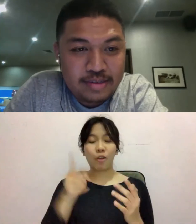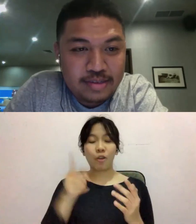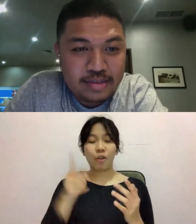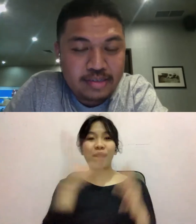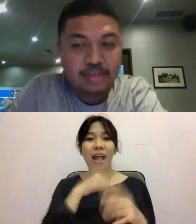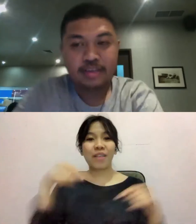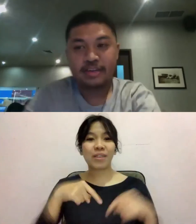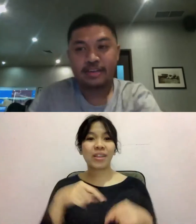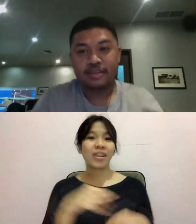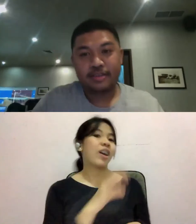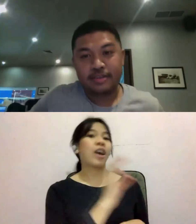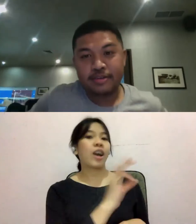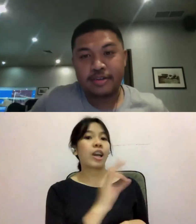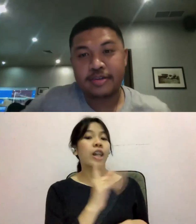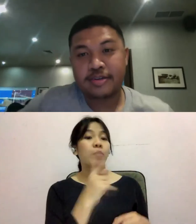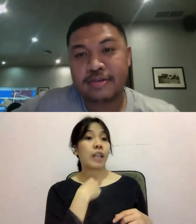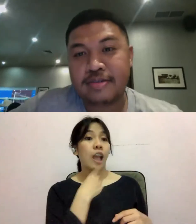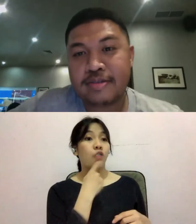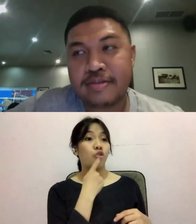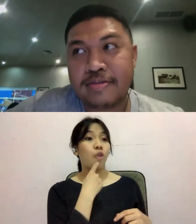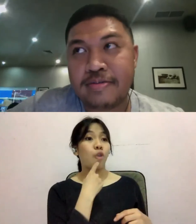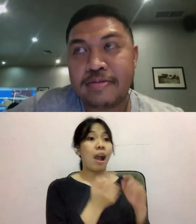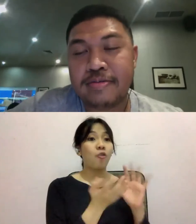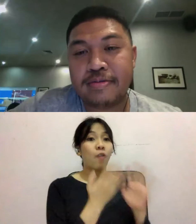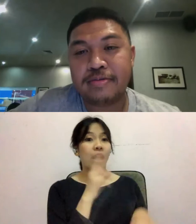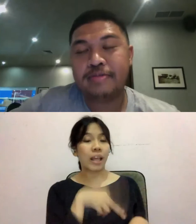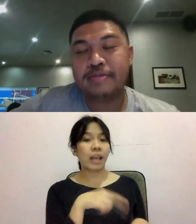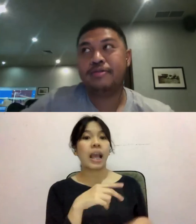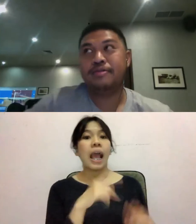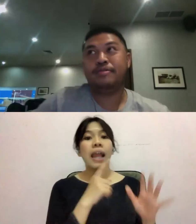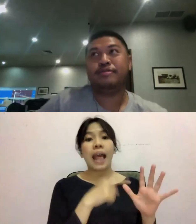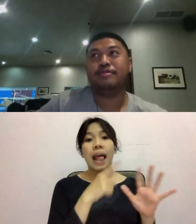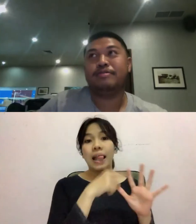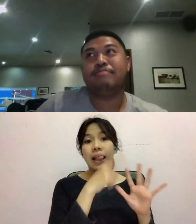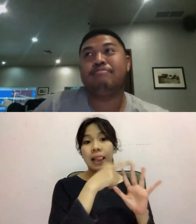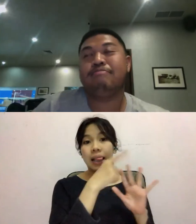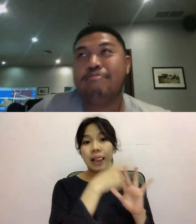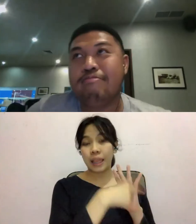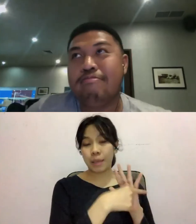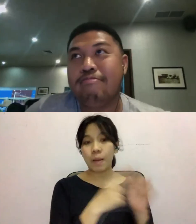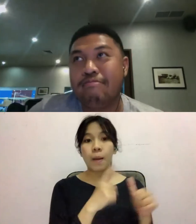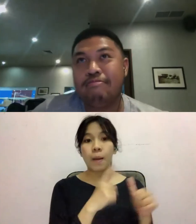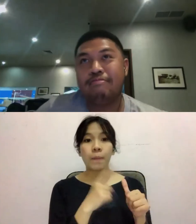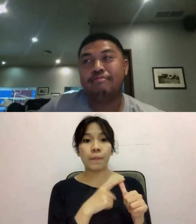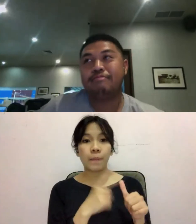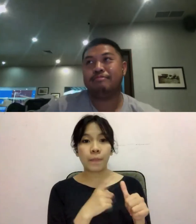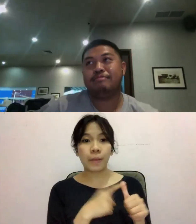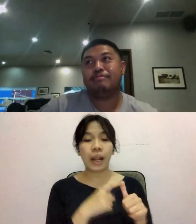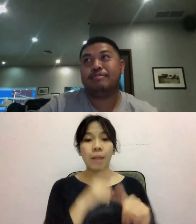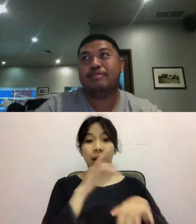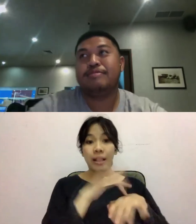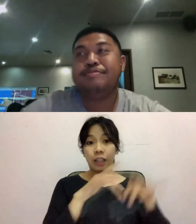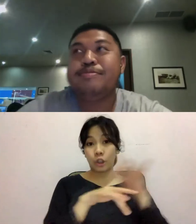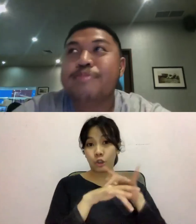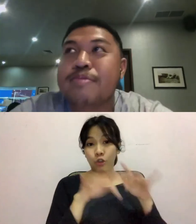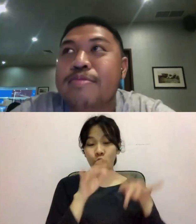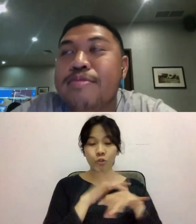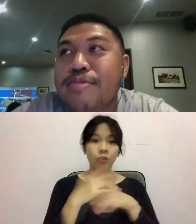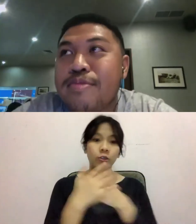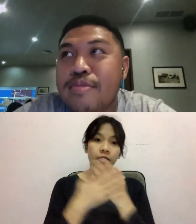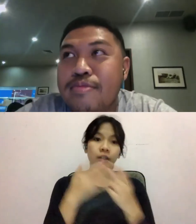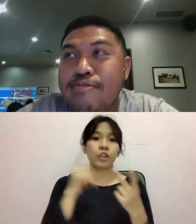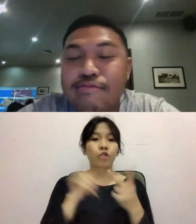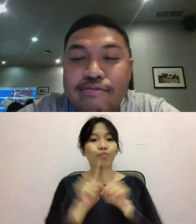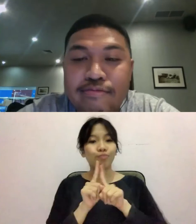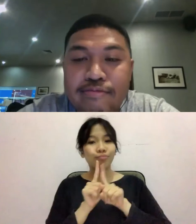I'm wrong again. So the 5 love language is 1, physical touch, 2 quality time, Yes.